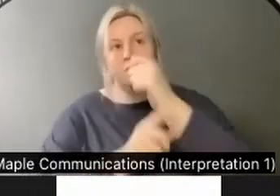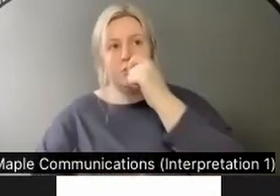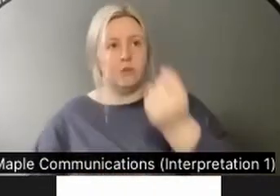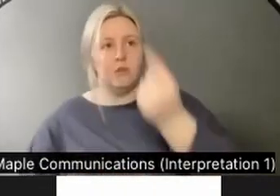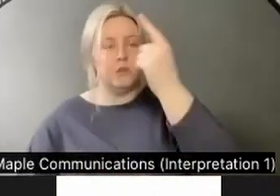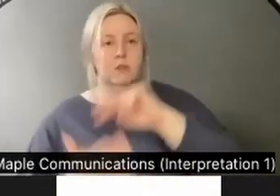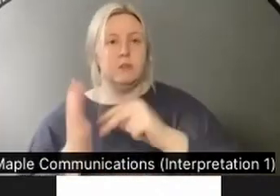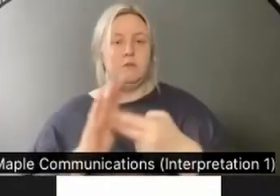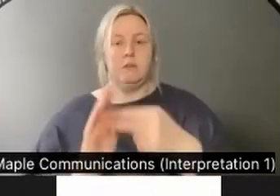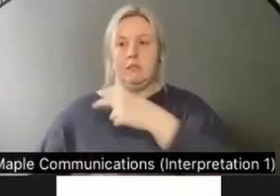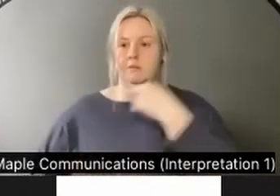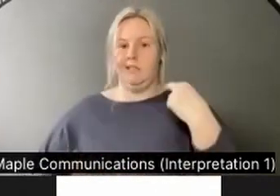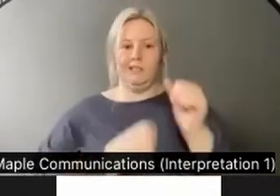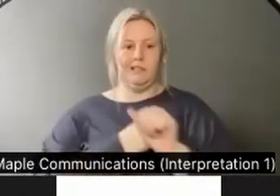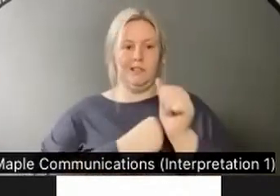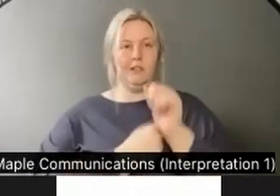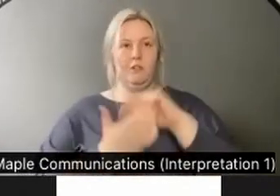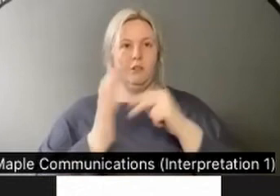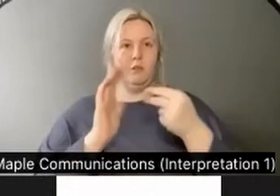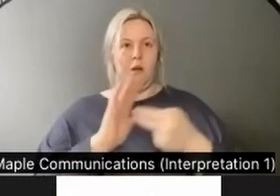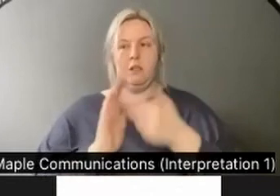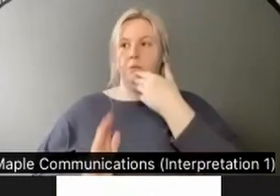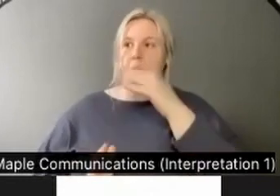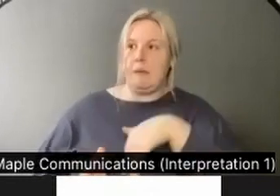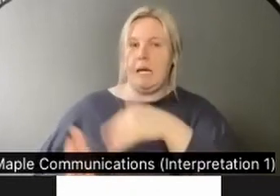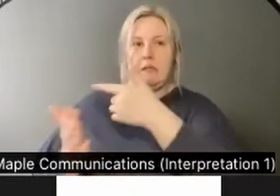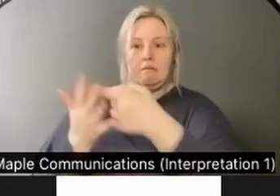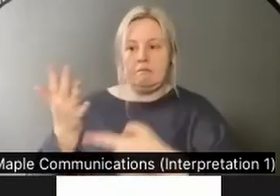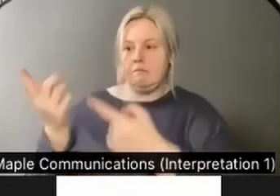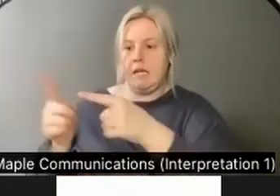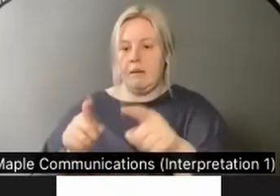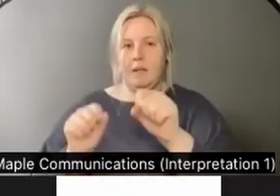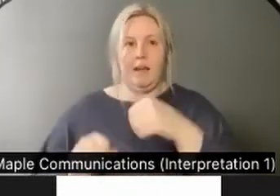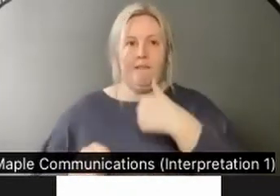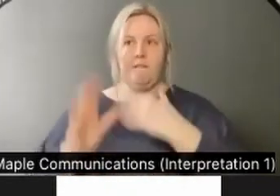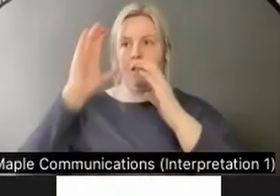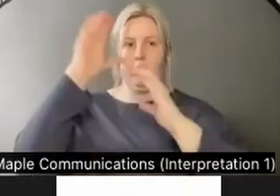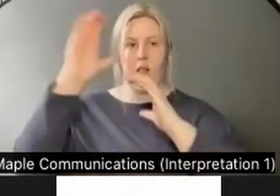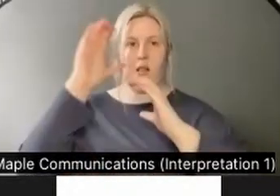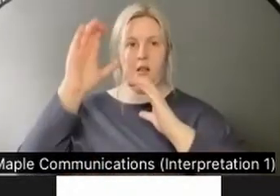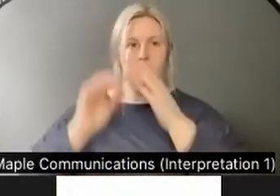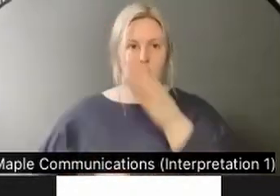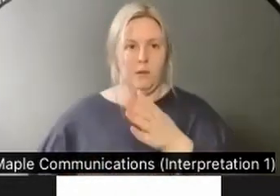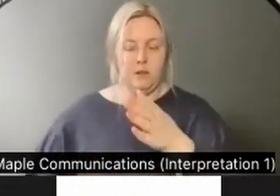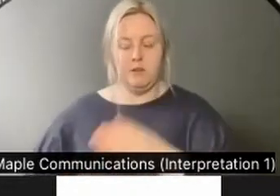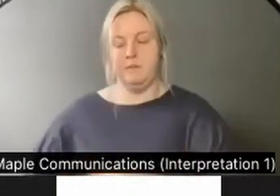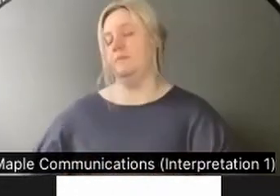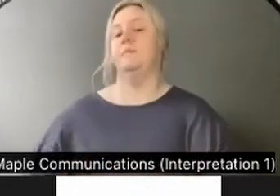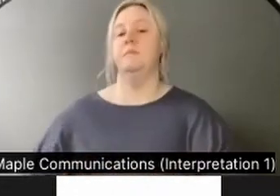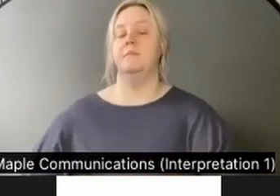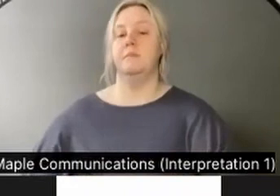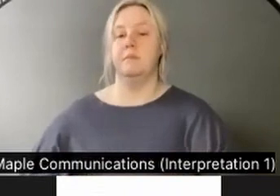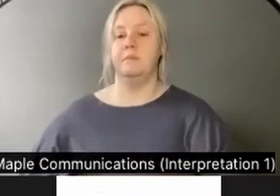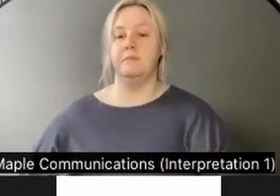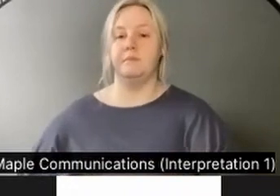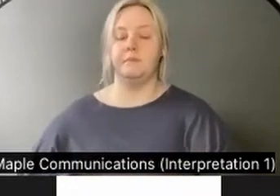of having an adverse outcome due to a combination of miscommunication with the medical team and the high probability that the